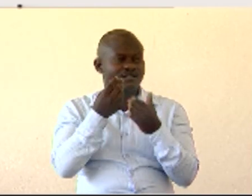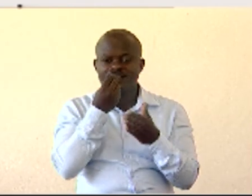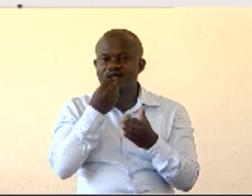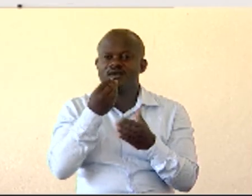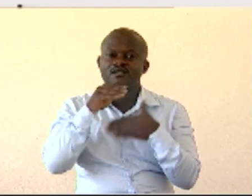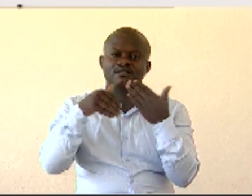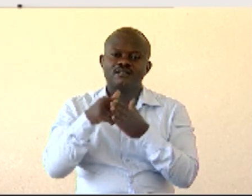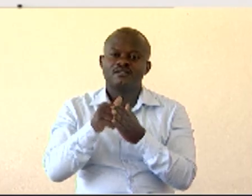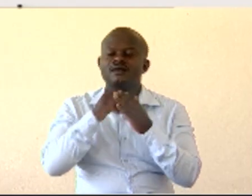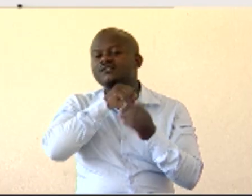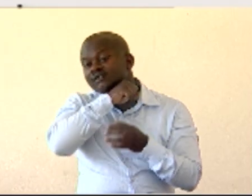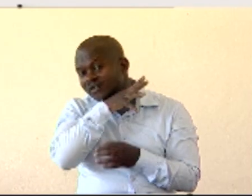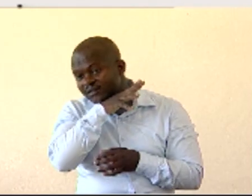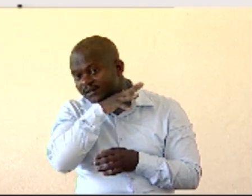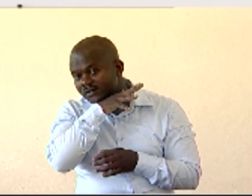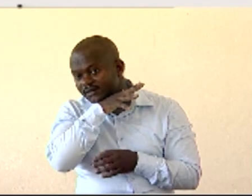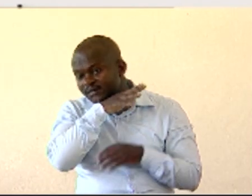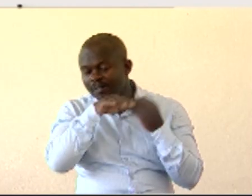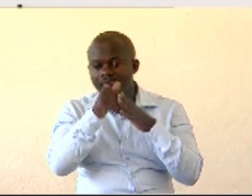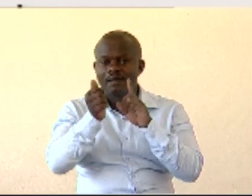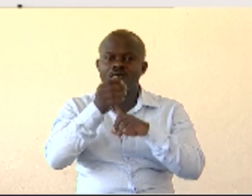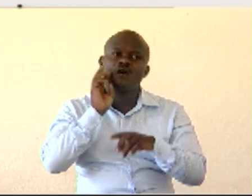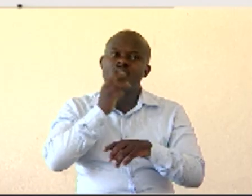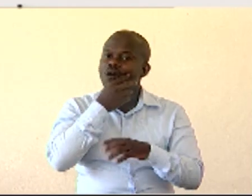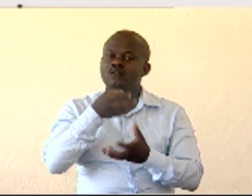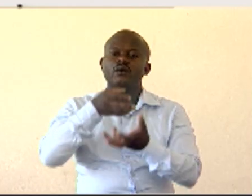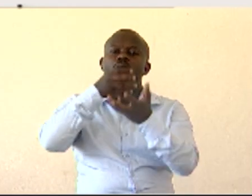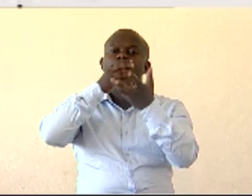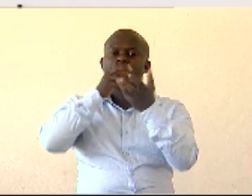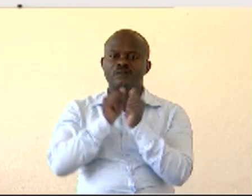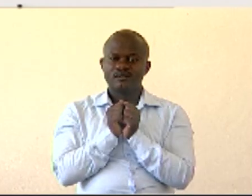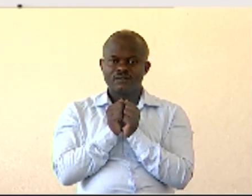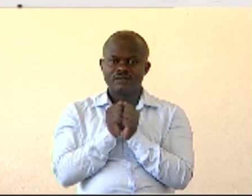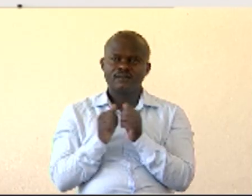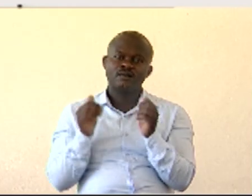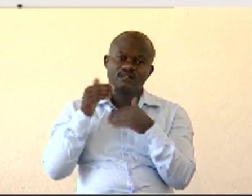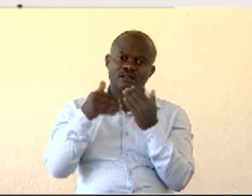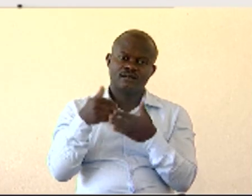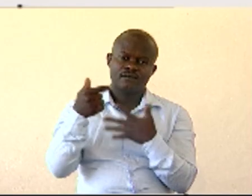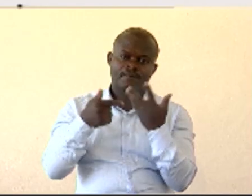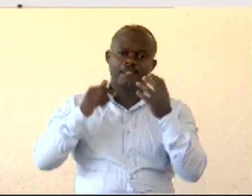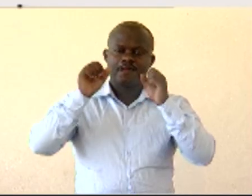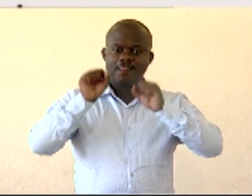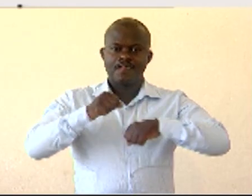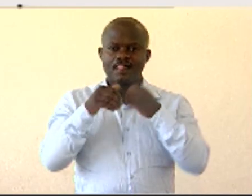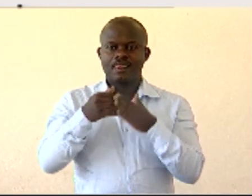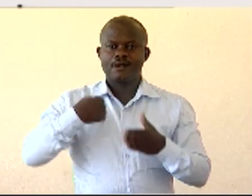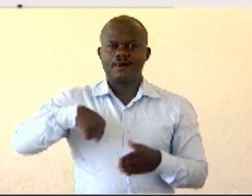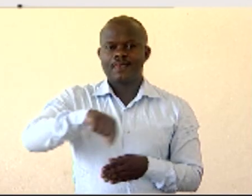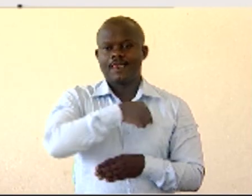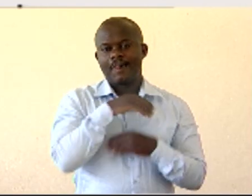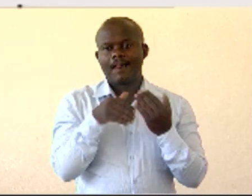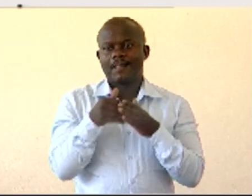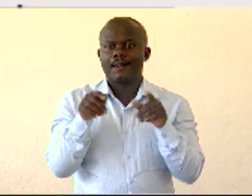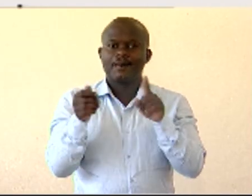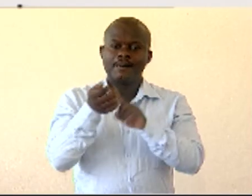been contaminated, taking water that has been contaminated, and that one it can just be referred to as